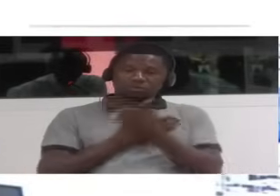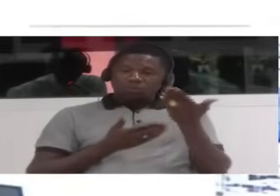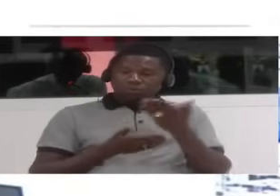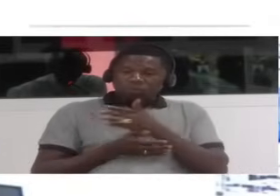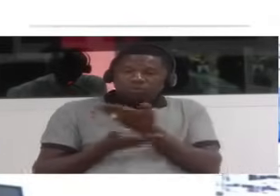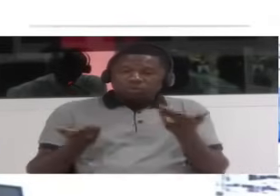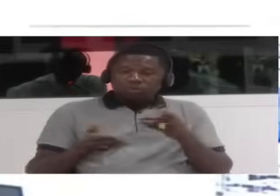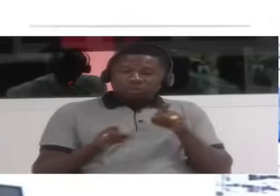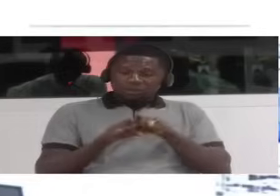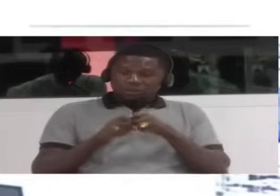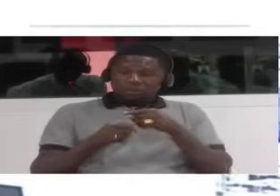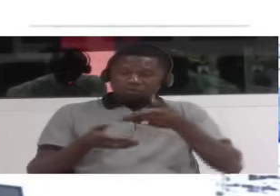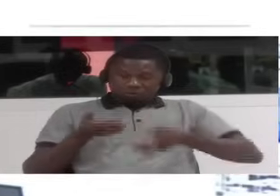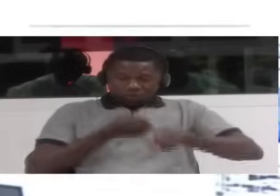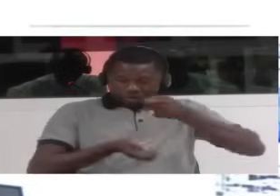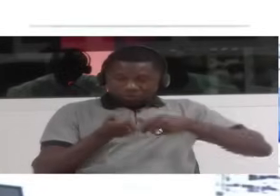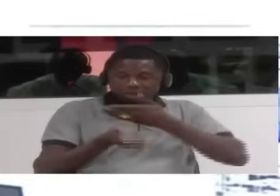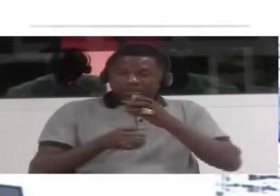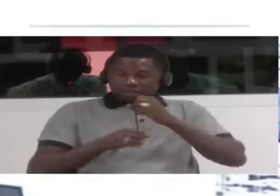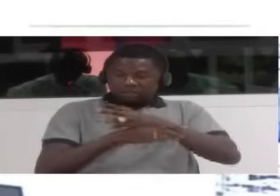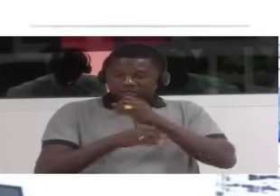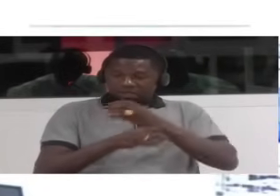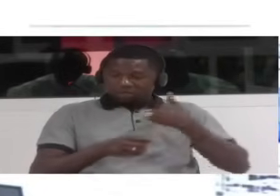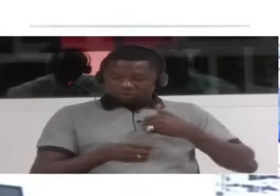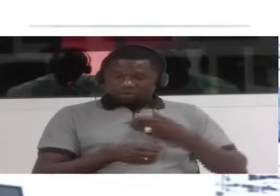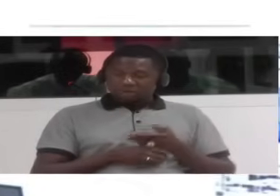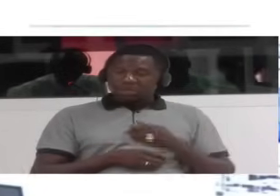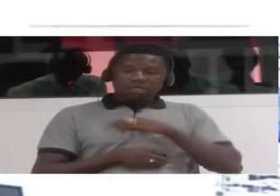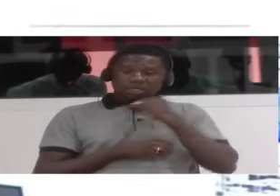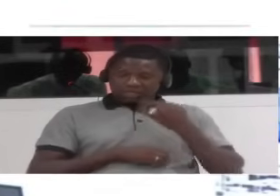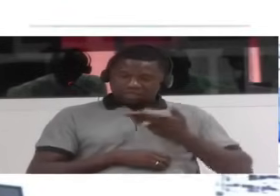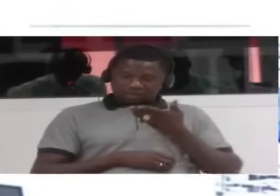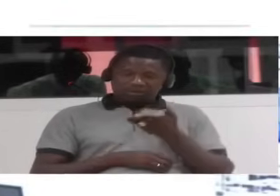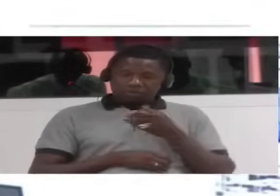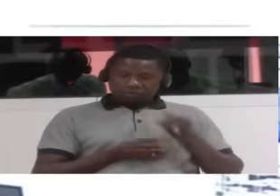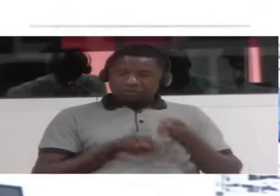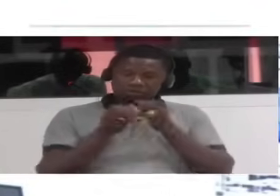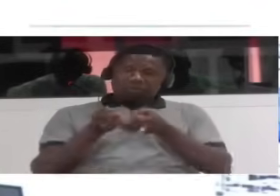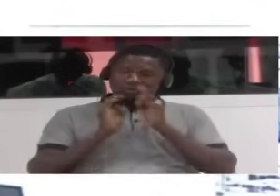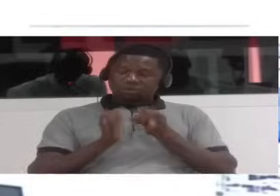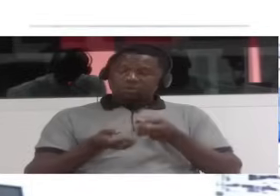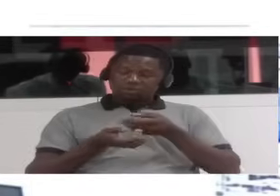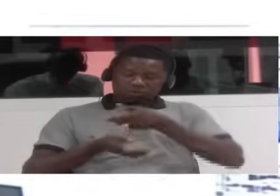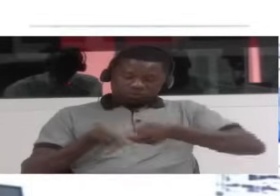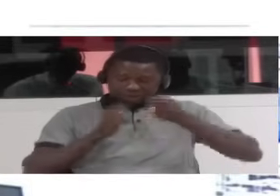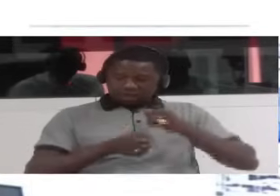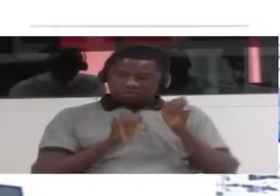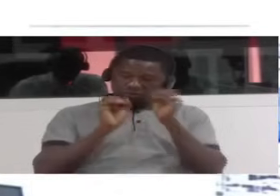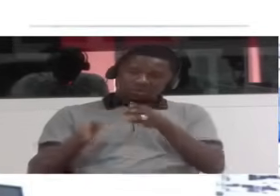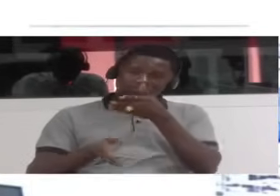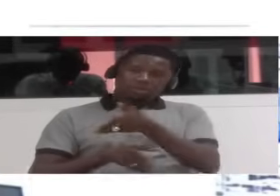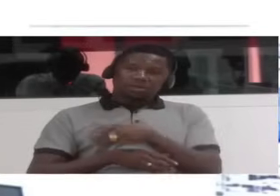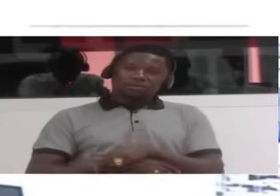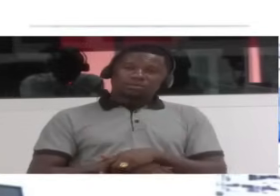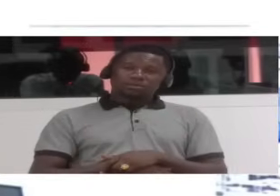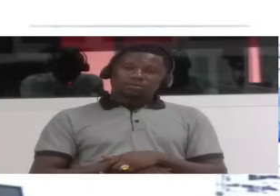the same well where these Ghanaians were, we are killed, we took him to that well and threw him there. It's where